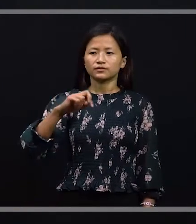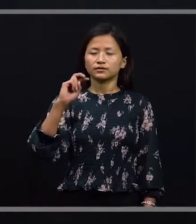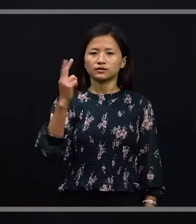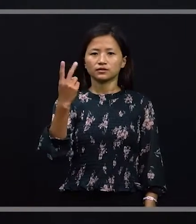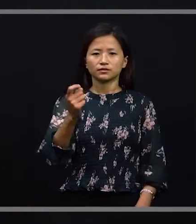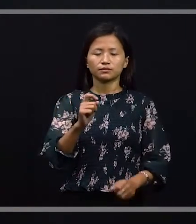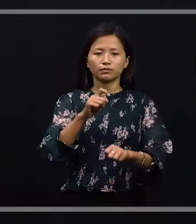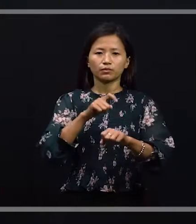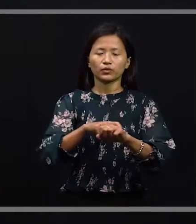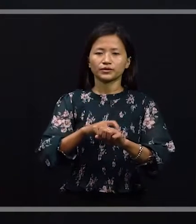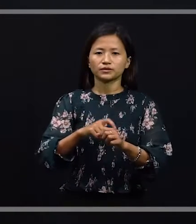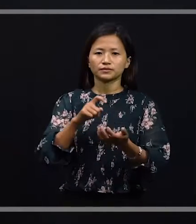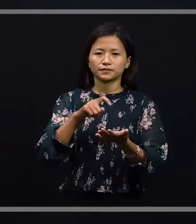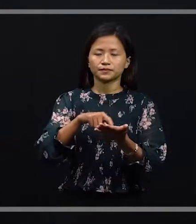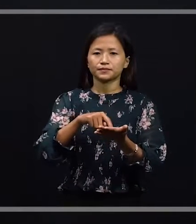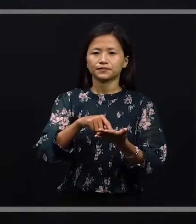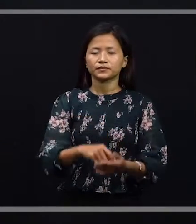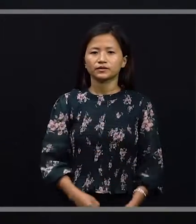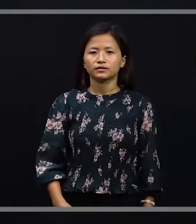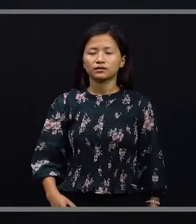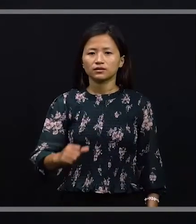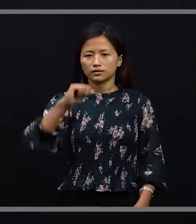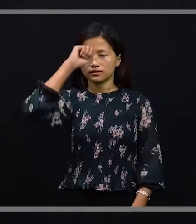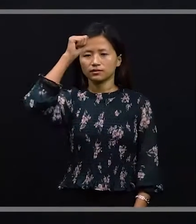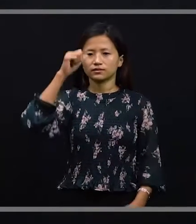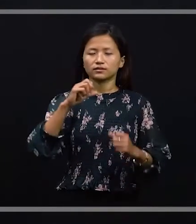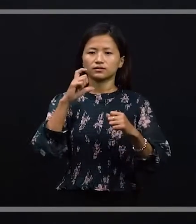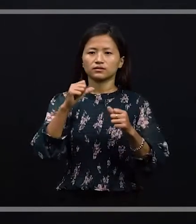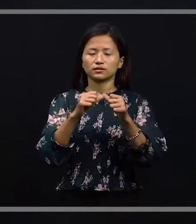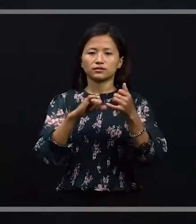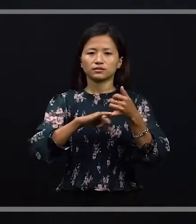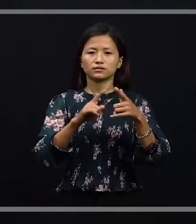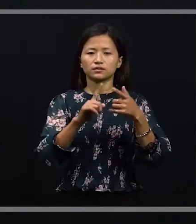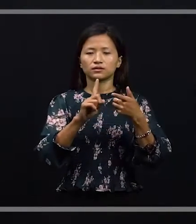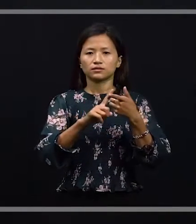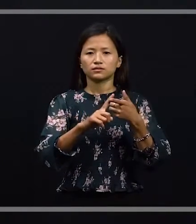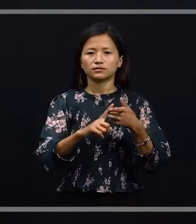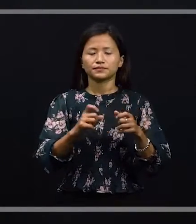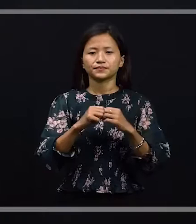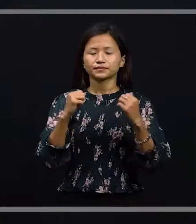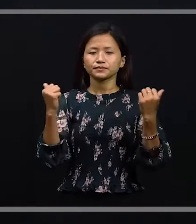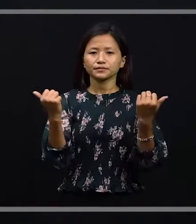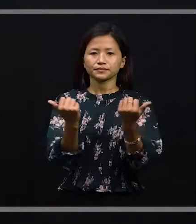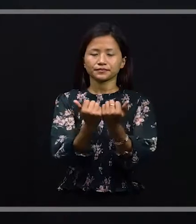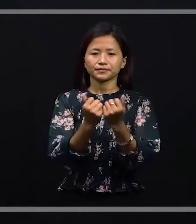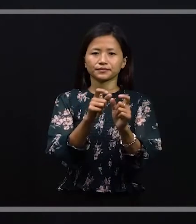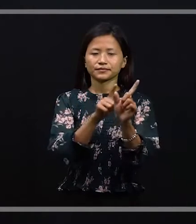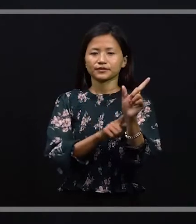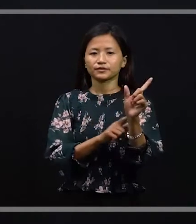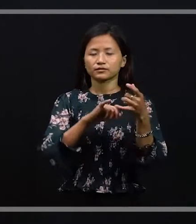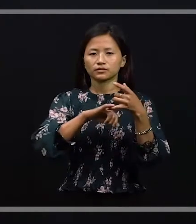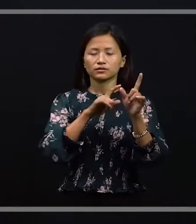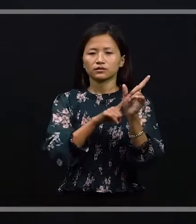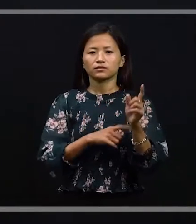bravely, and it also brought changes in the Indian society. And then this Ishwar Chandra Vidyasagar, he